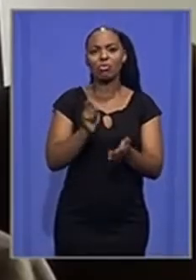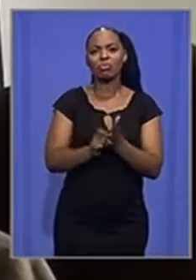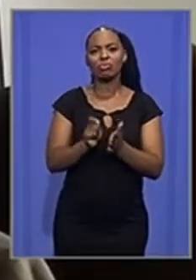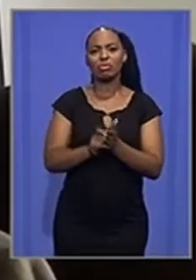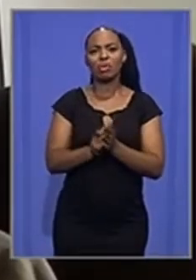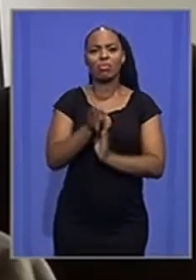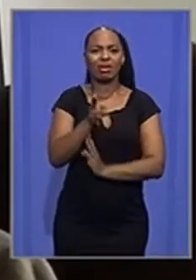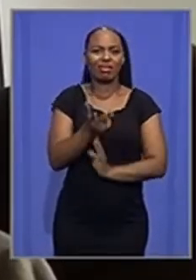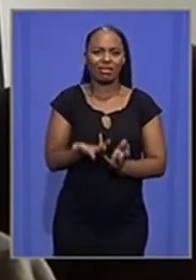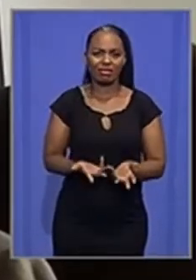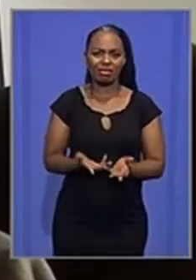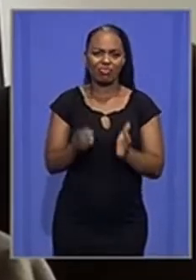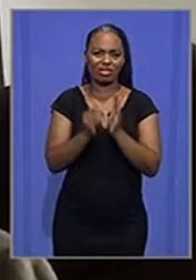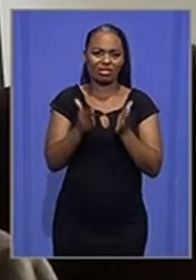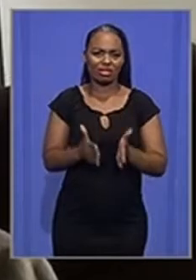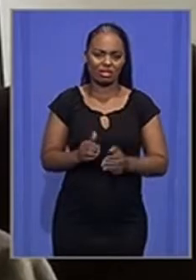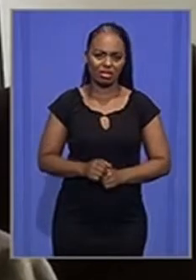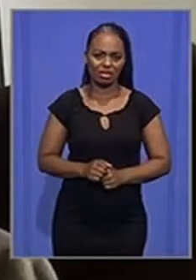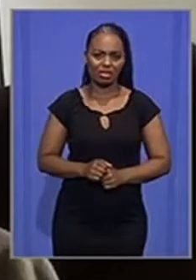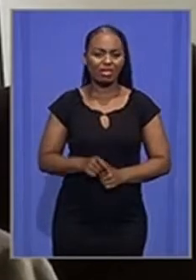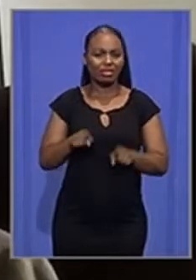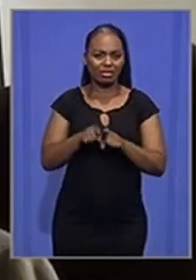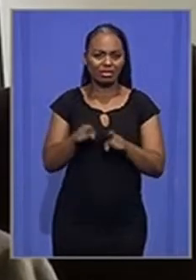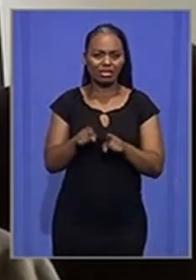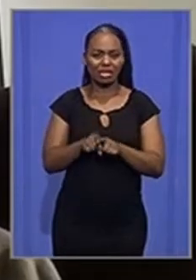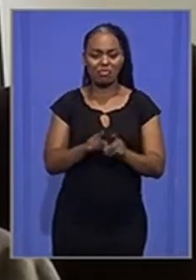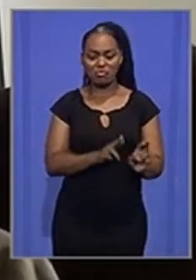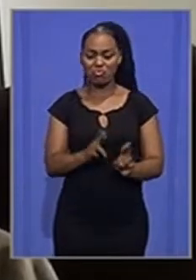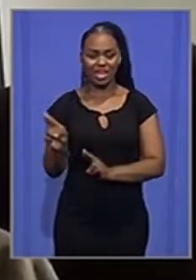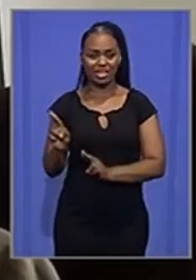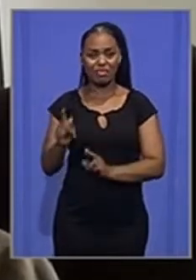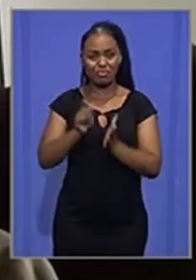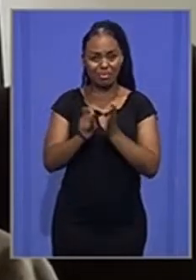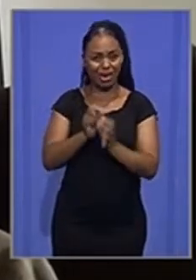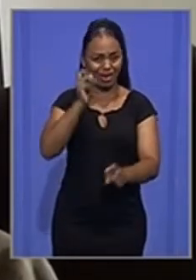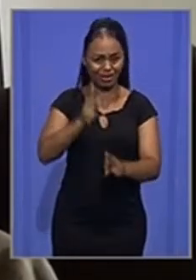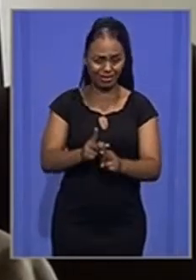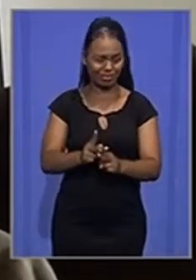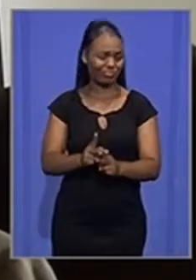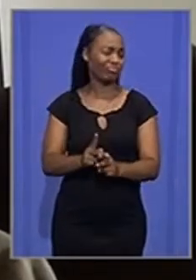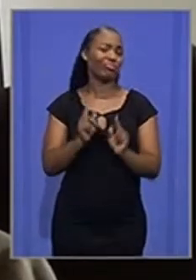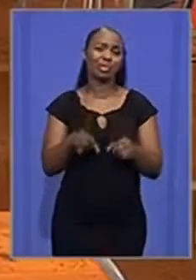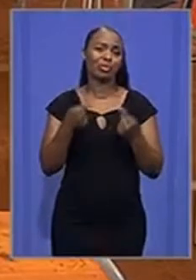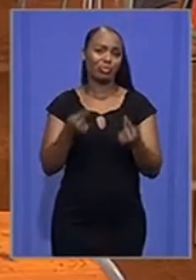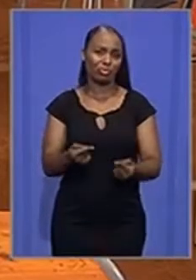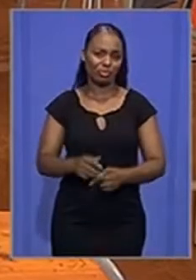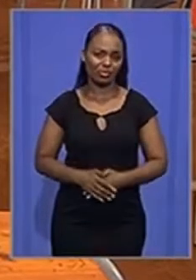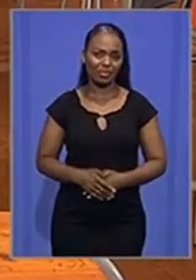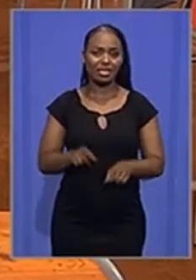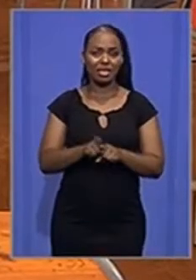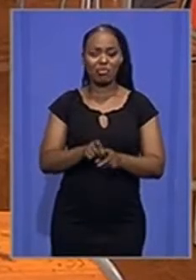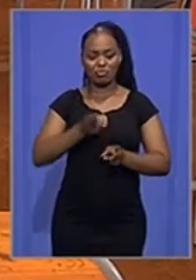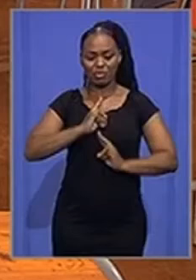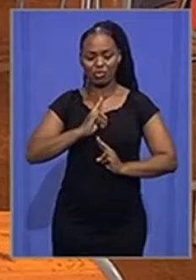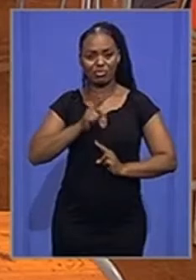learners to rewrite the papers, and they will not be ready for receiving those results in February. Matlakala ka